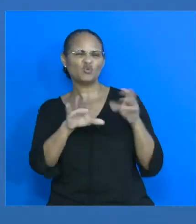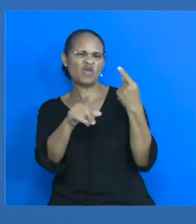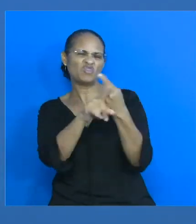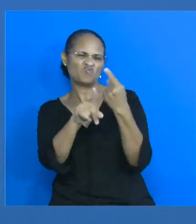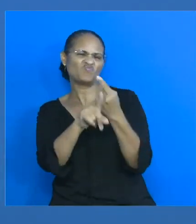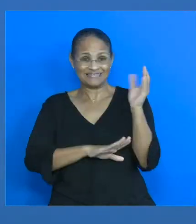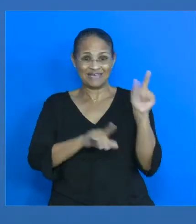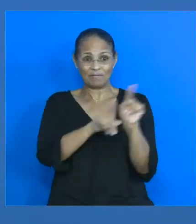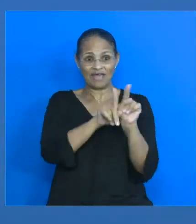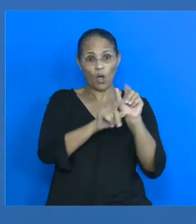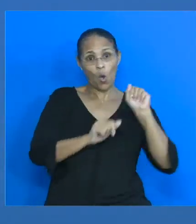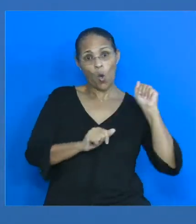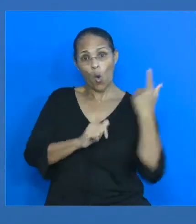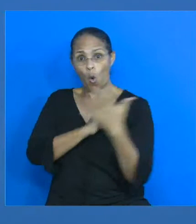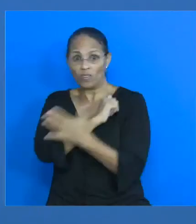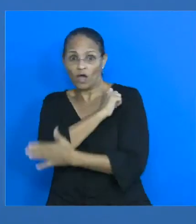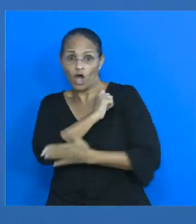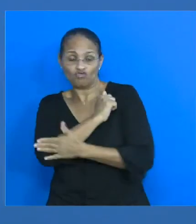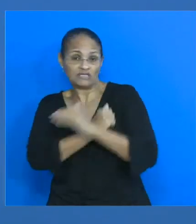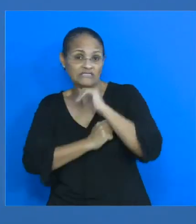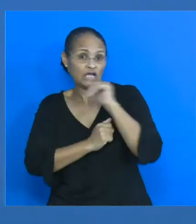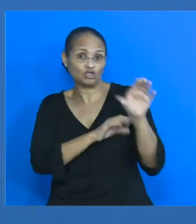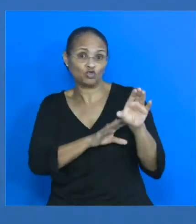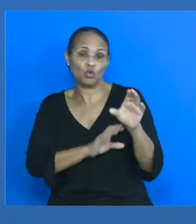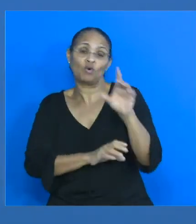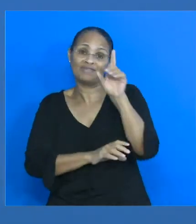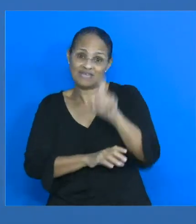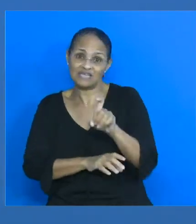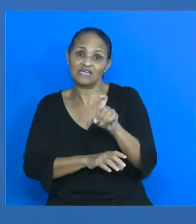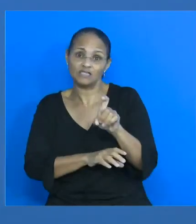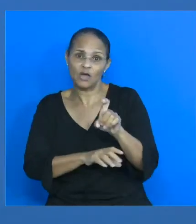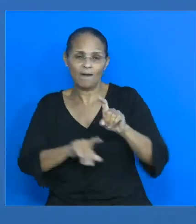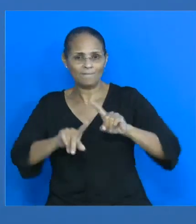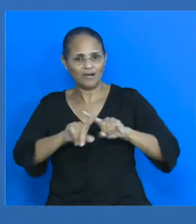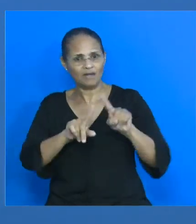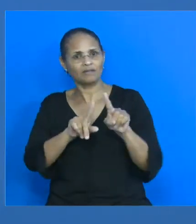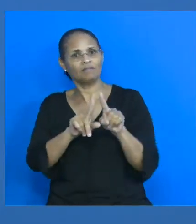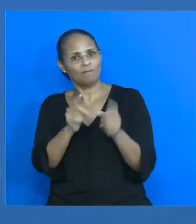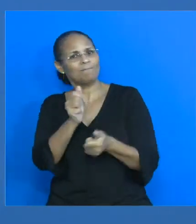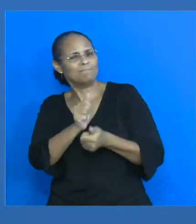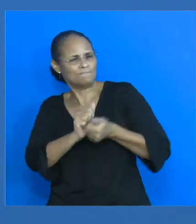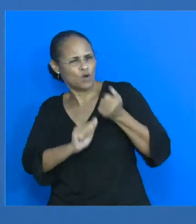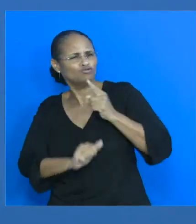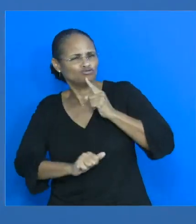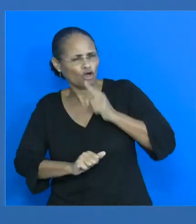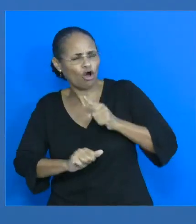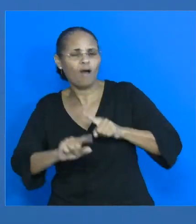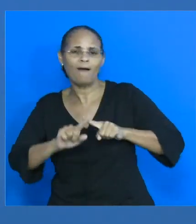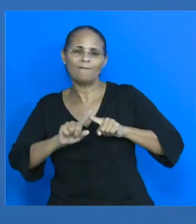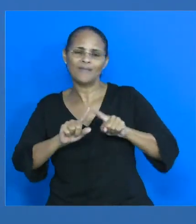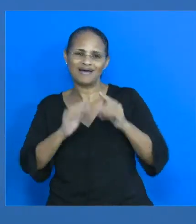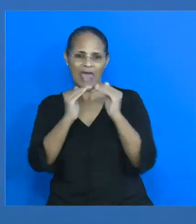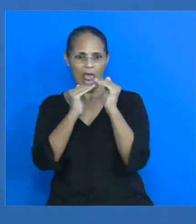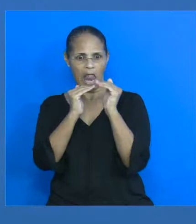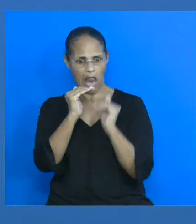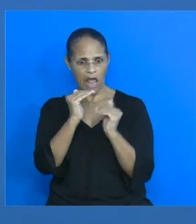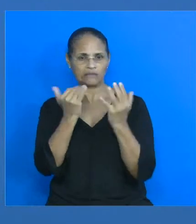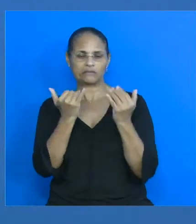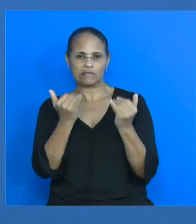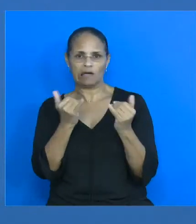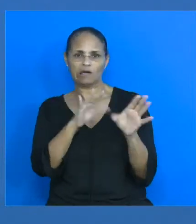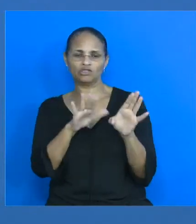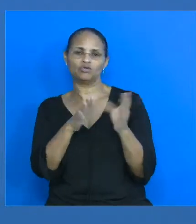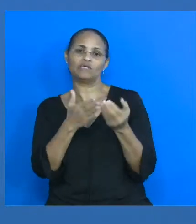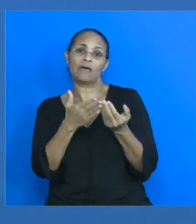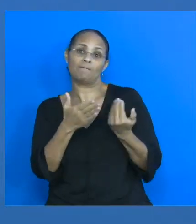thing. And so I just, not doing what they should be doing. A vast majority are. It's just that less now are doing it than